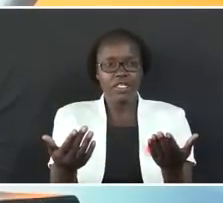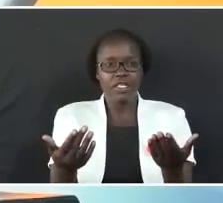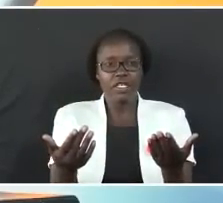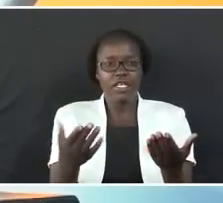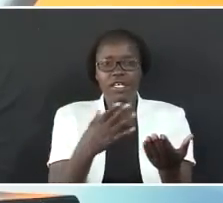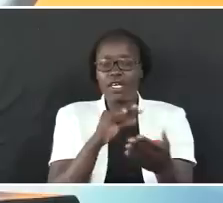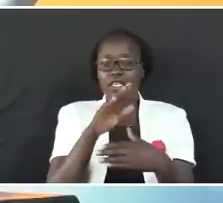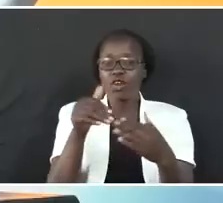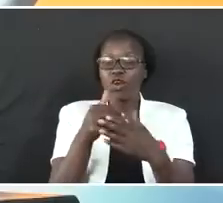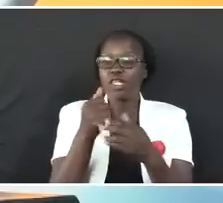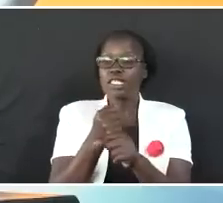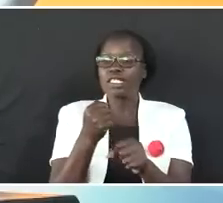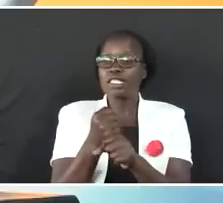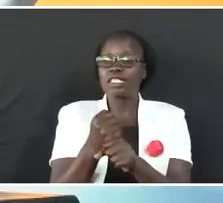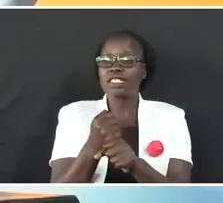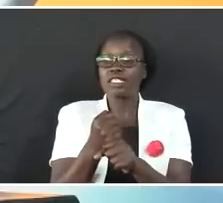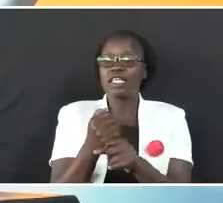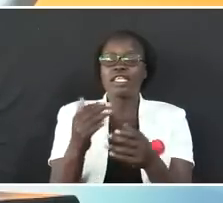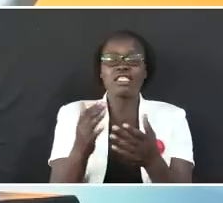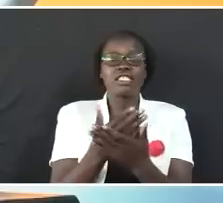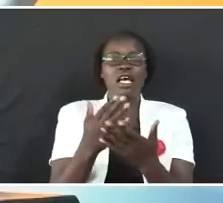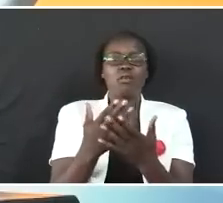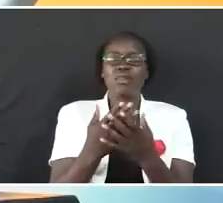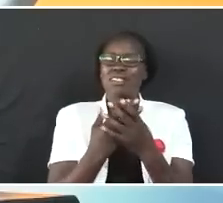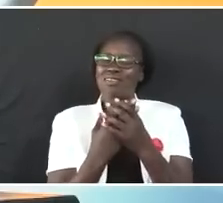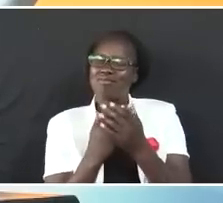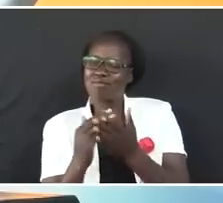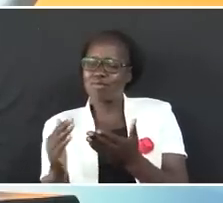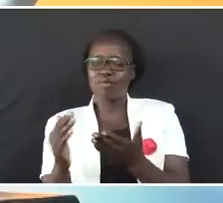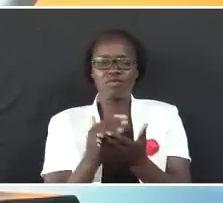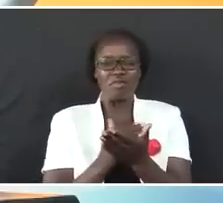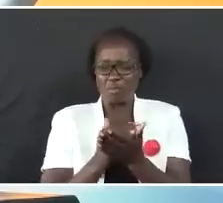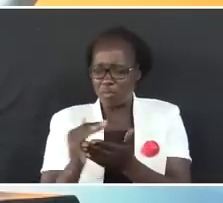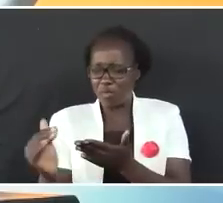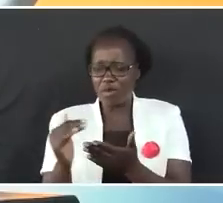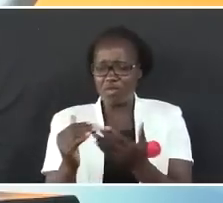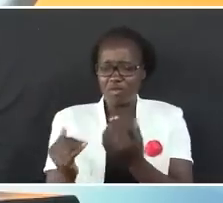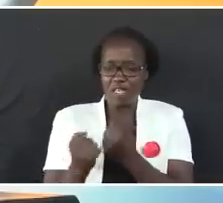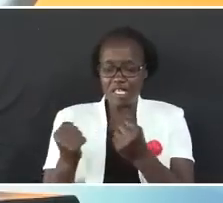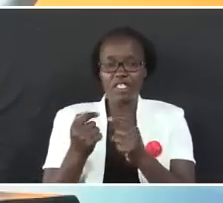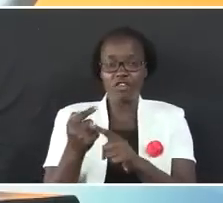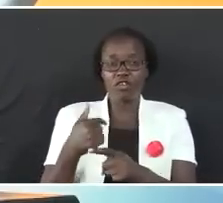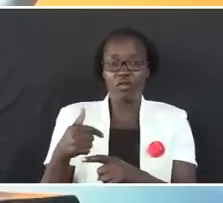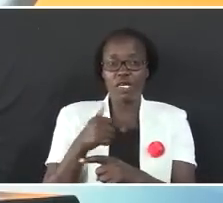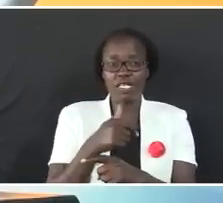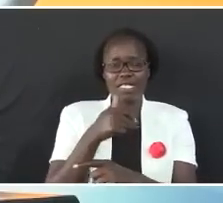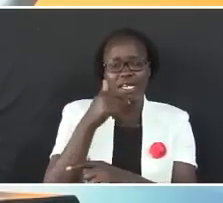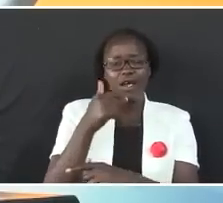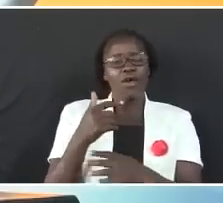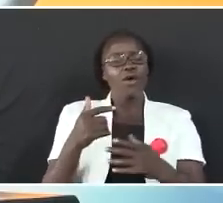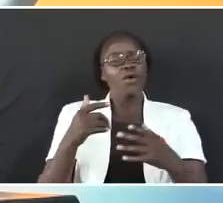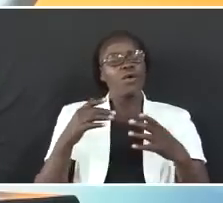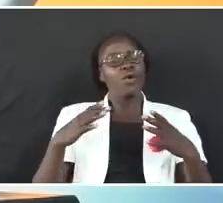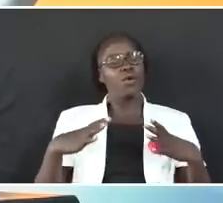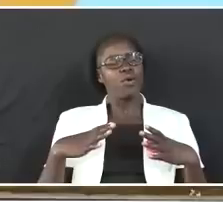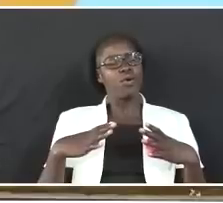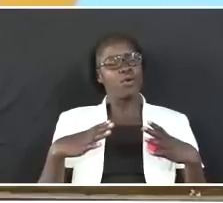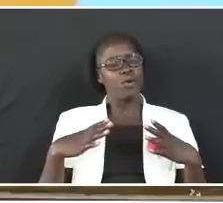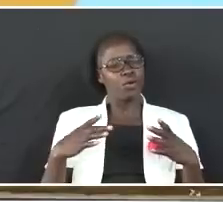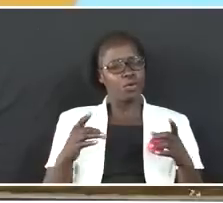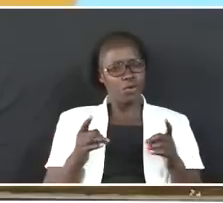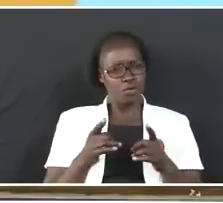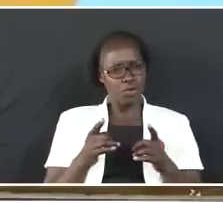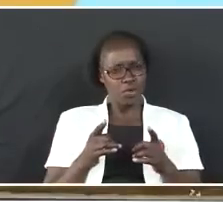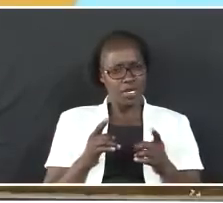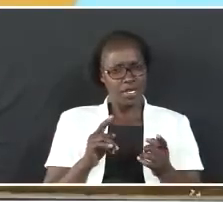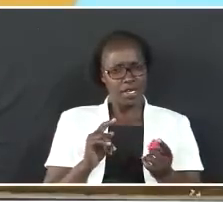and all it does is sap energy out of us, just take a break and tie